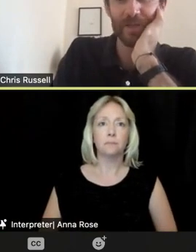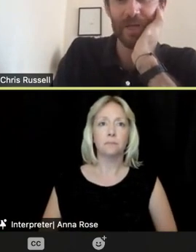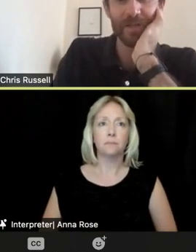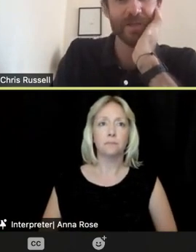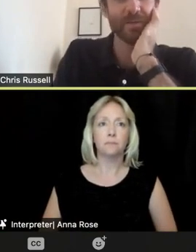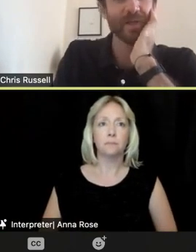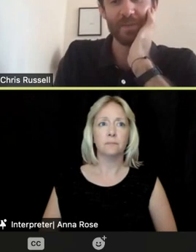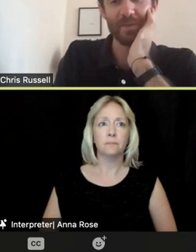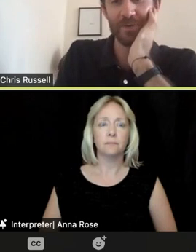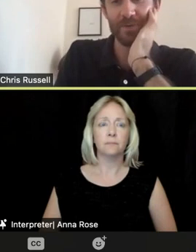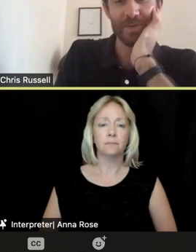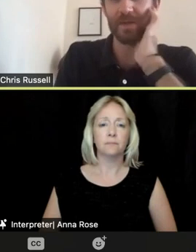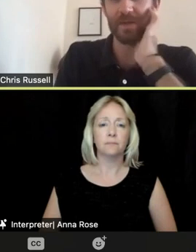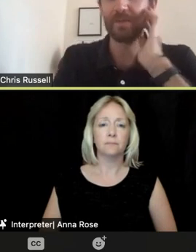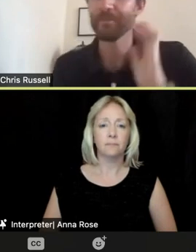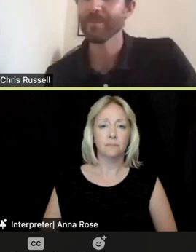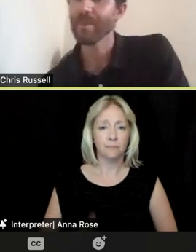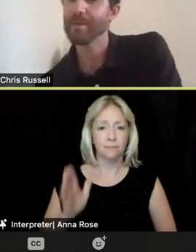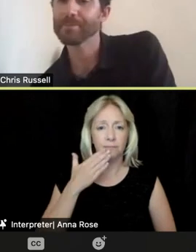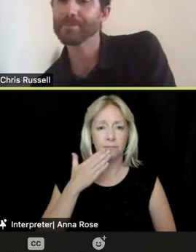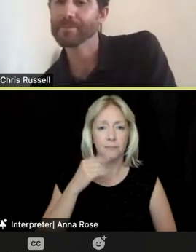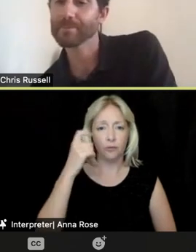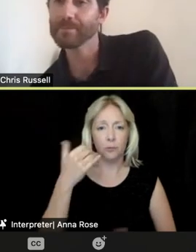Thank you for that, Jen. That's going to be in my dreams tonight.